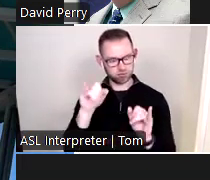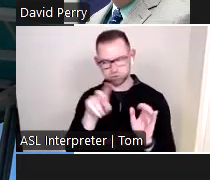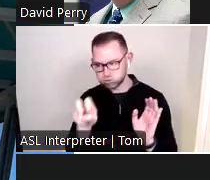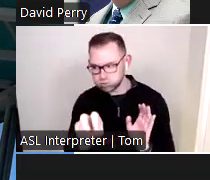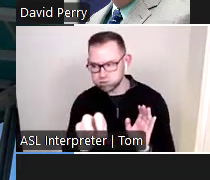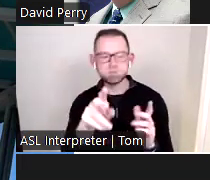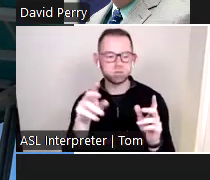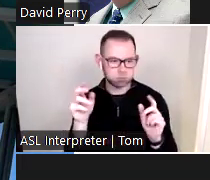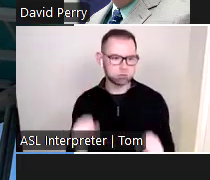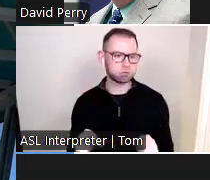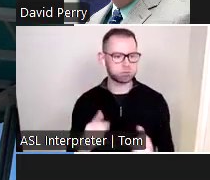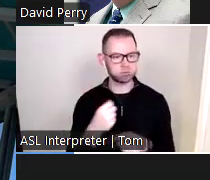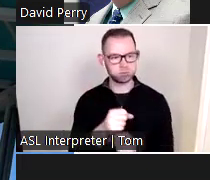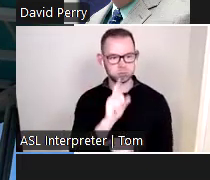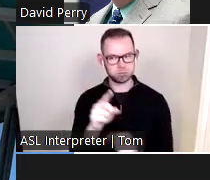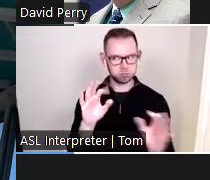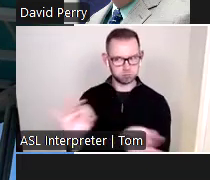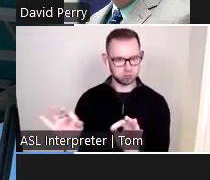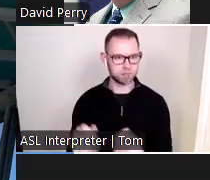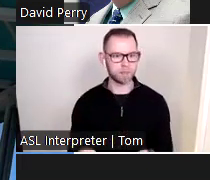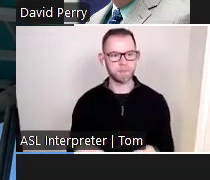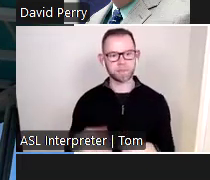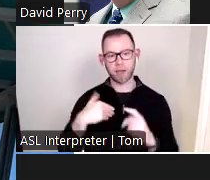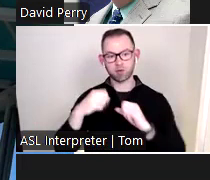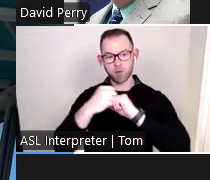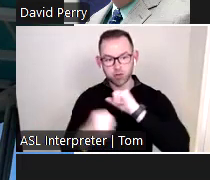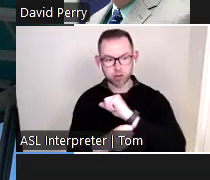details and connections, and we've been coordinating with local utilities.